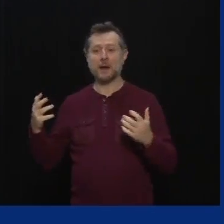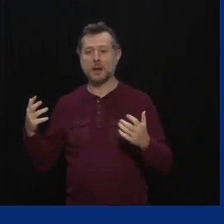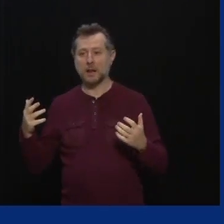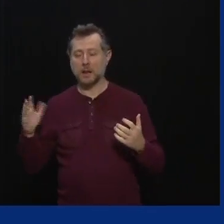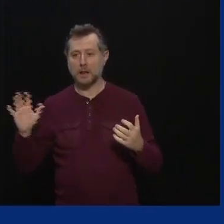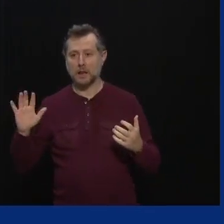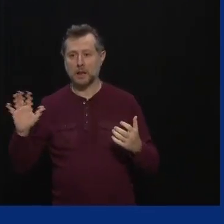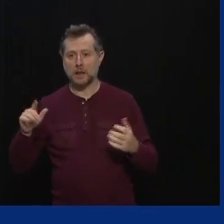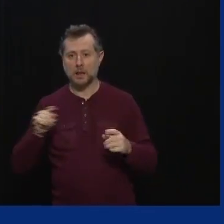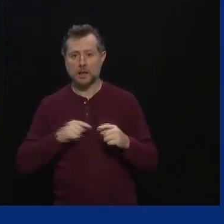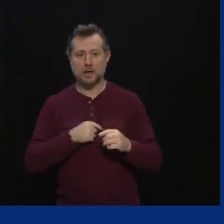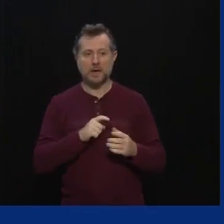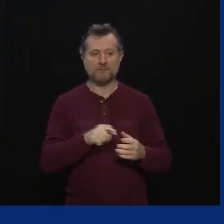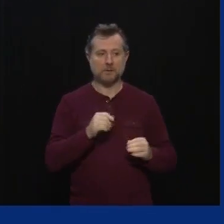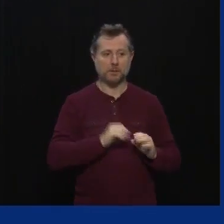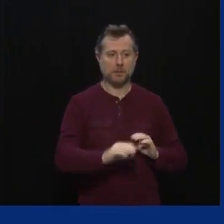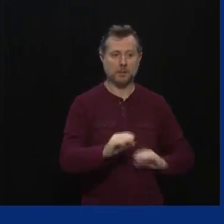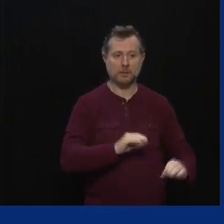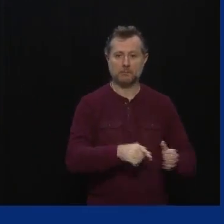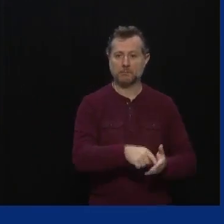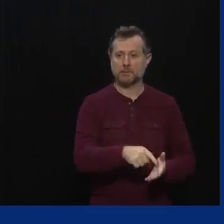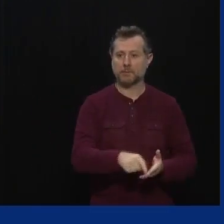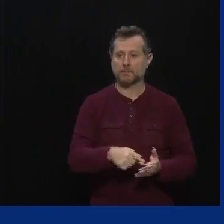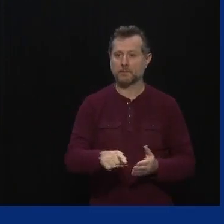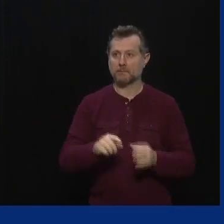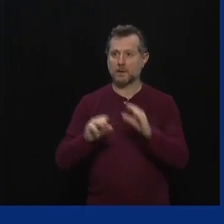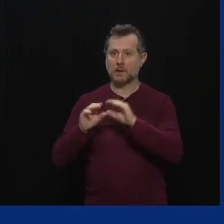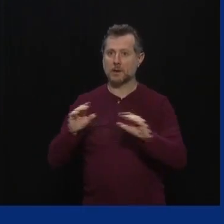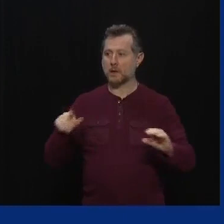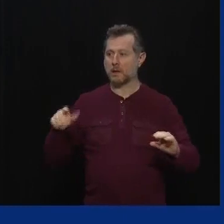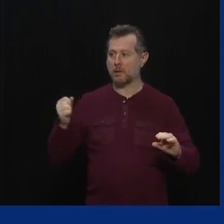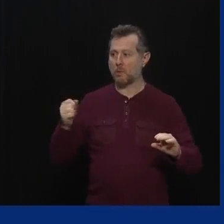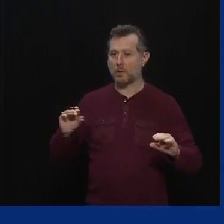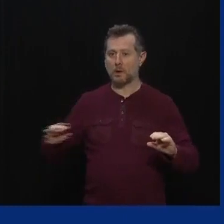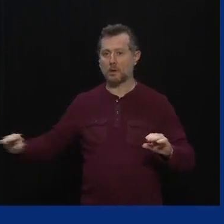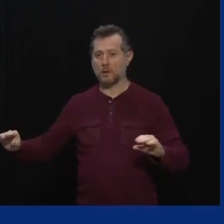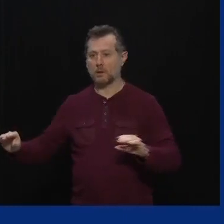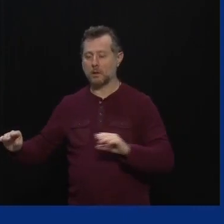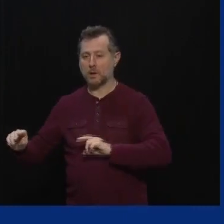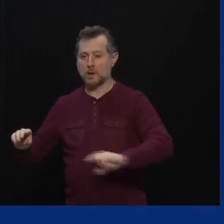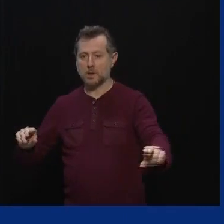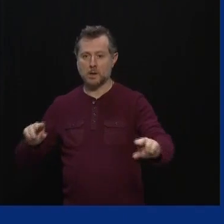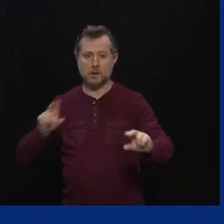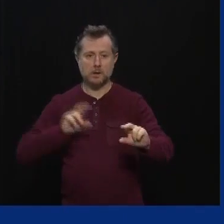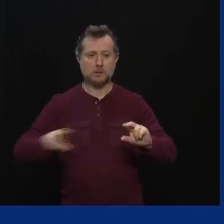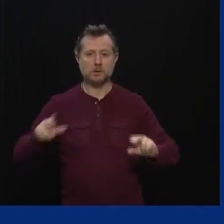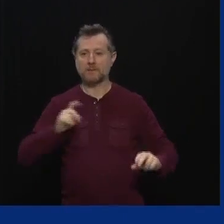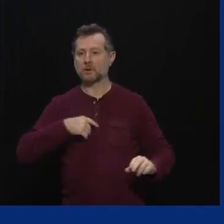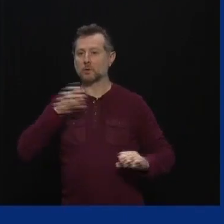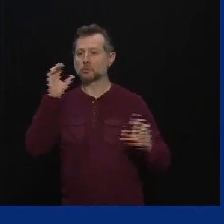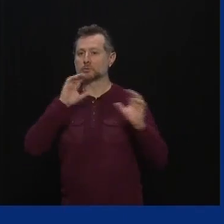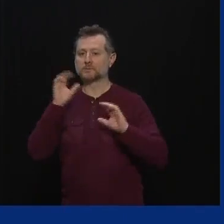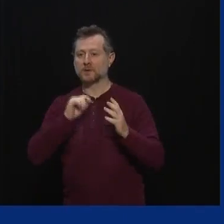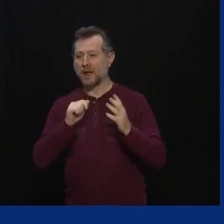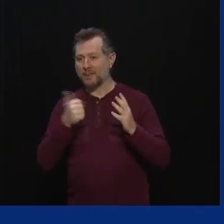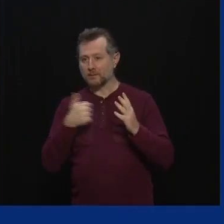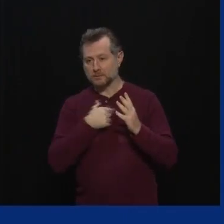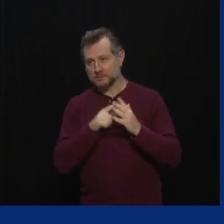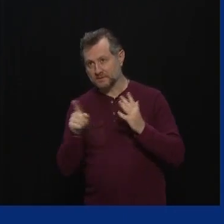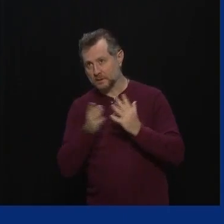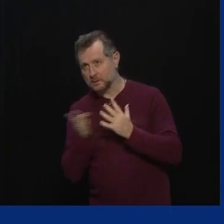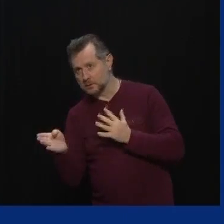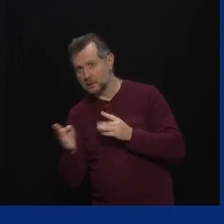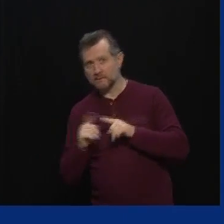going to go over here? What's going to be permanently over here is while I'm searching for an alternative. But I have some other projects that